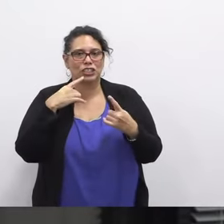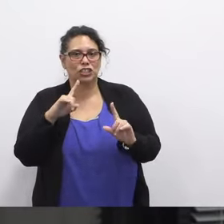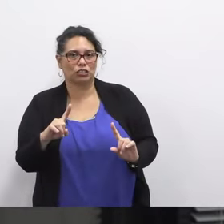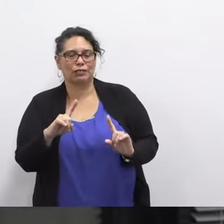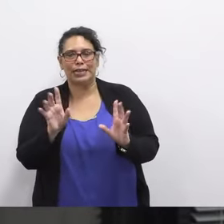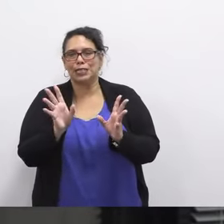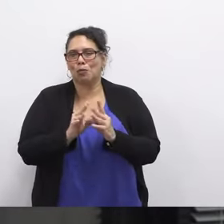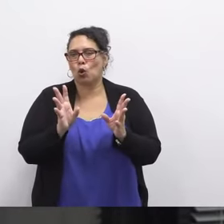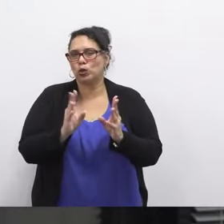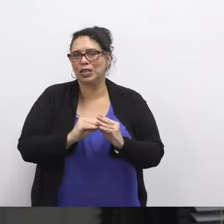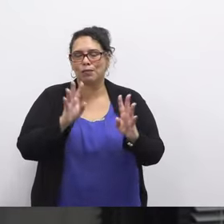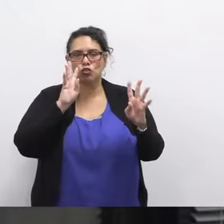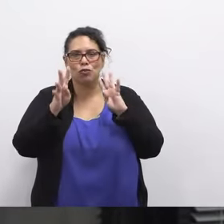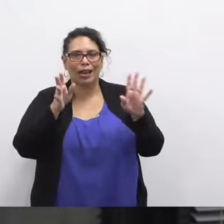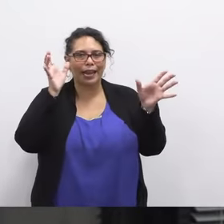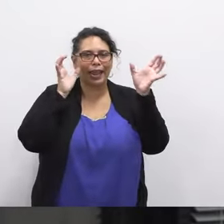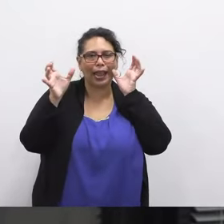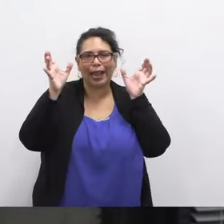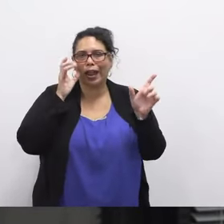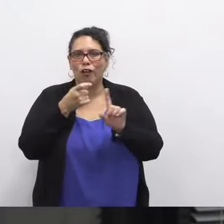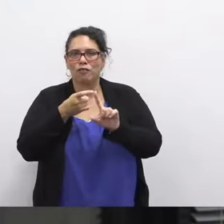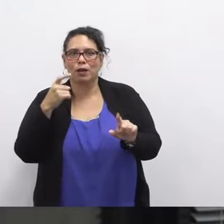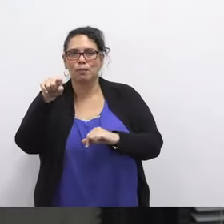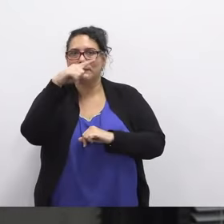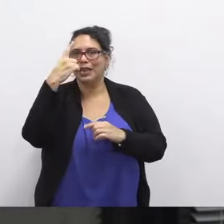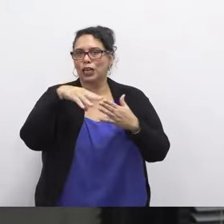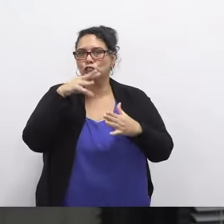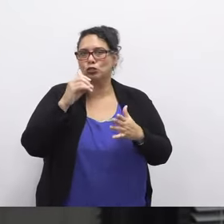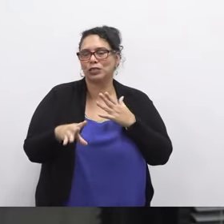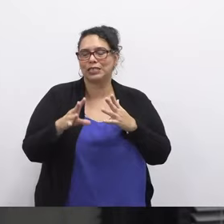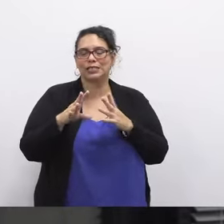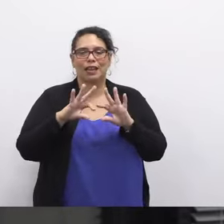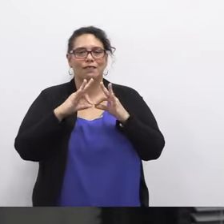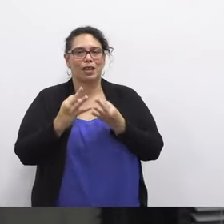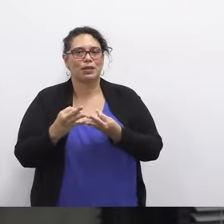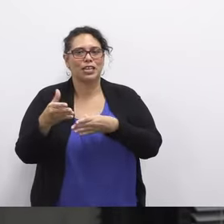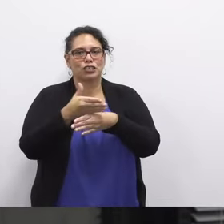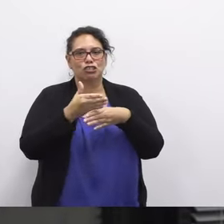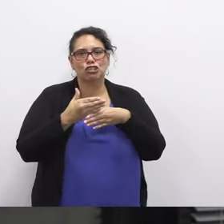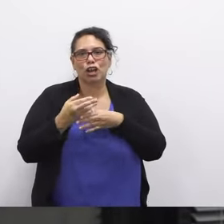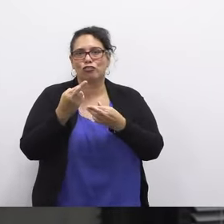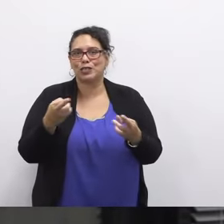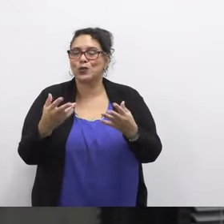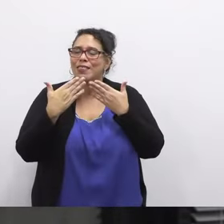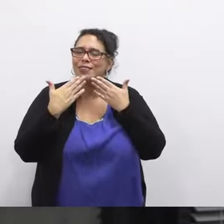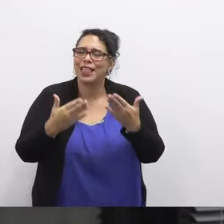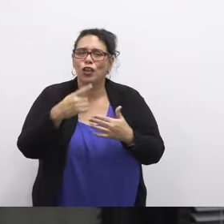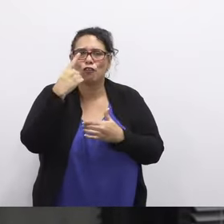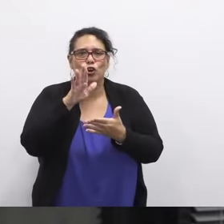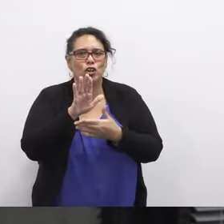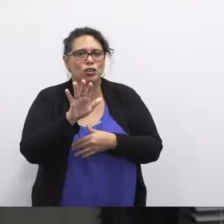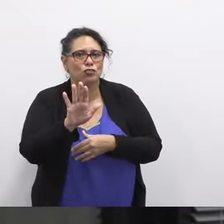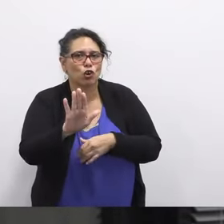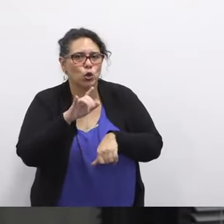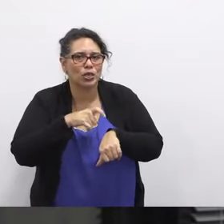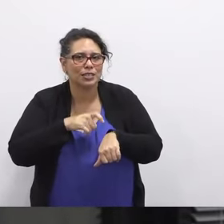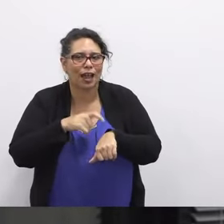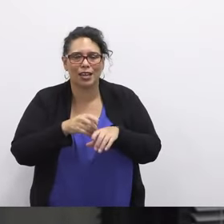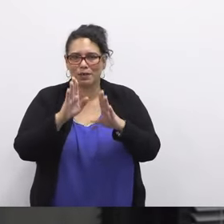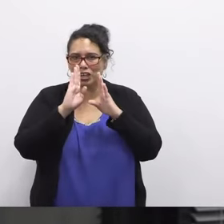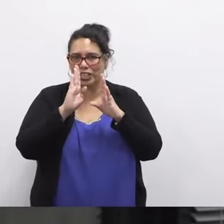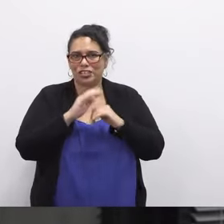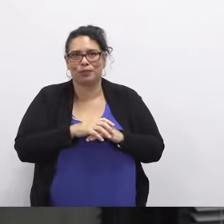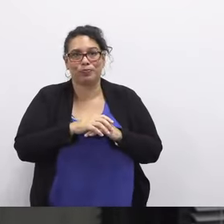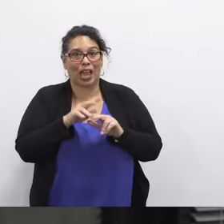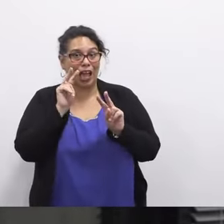Symposium created to hear from Black students and their families and share resources. So thank you for your time and your attention to this matter.